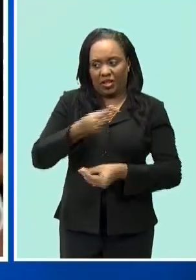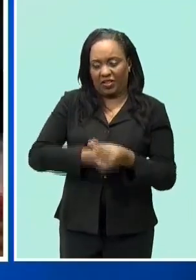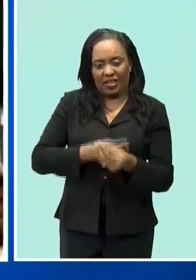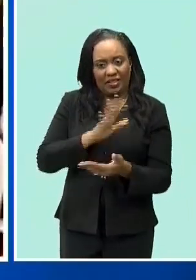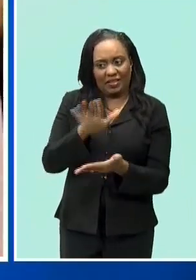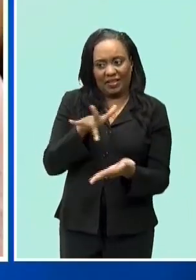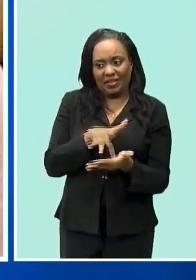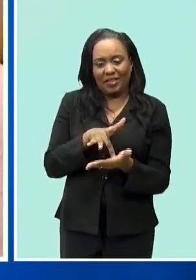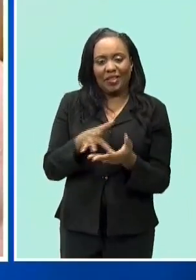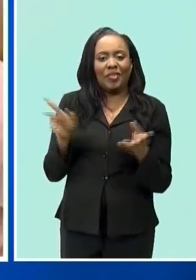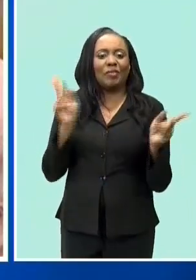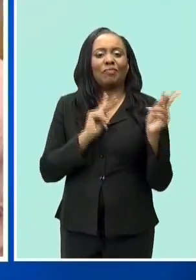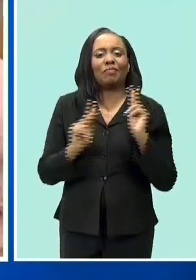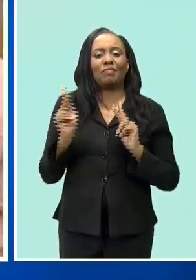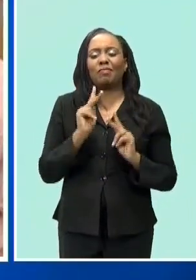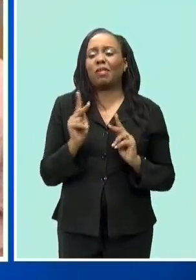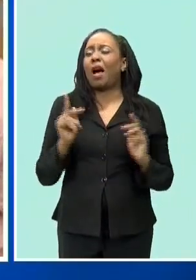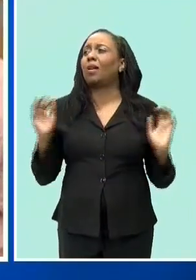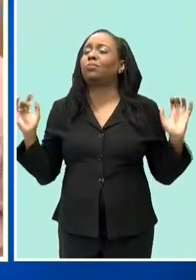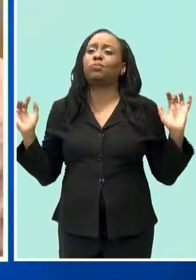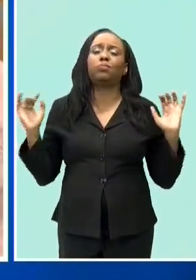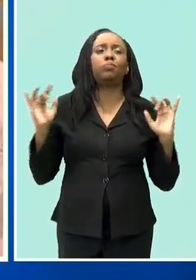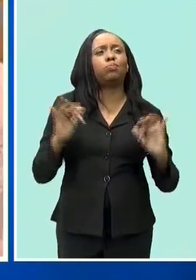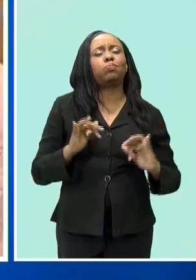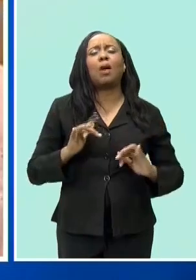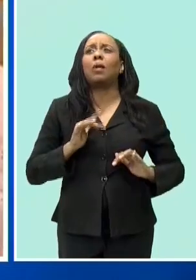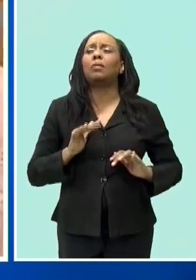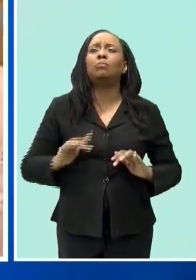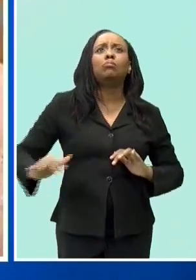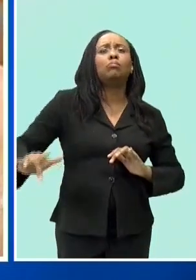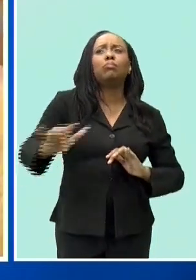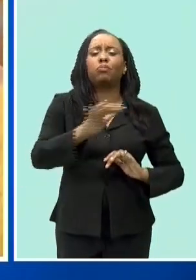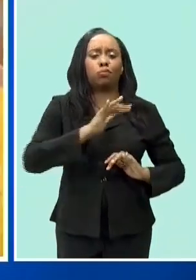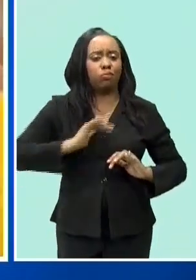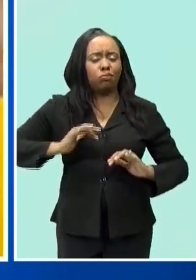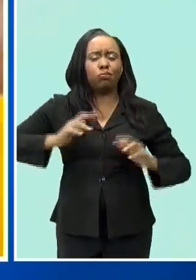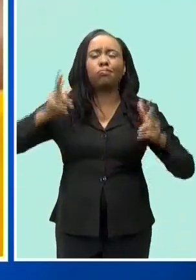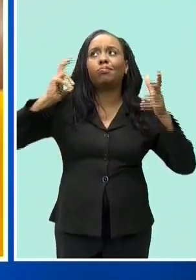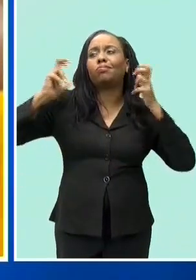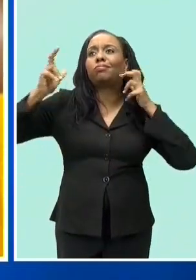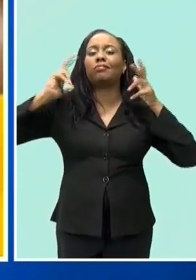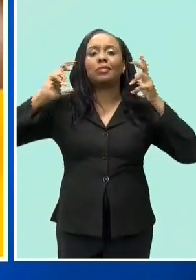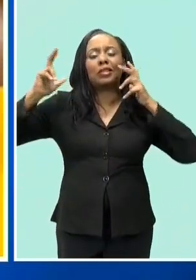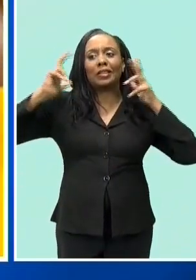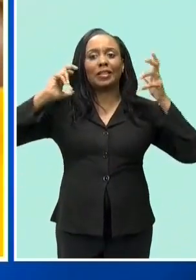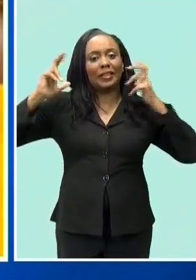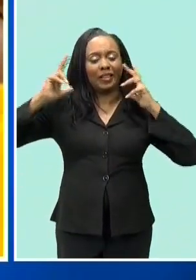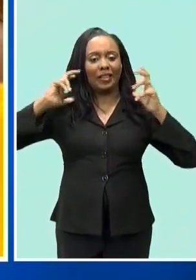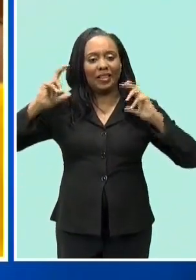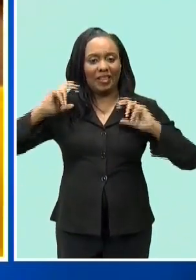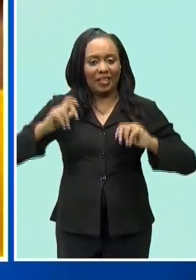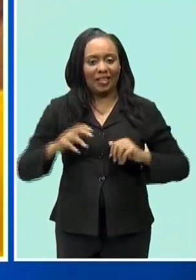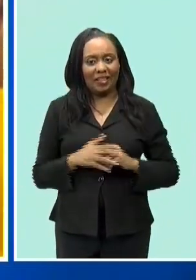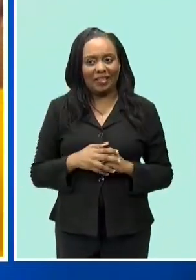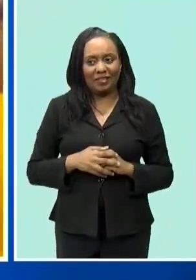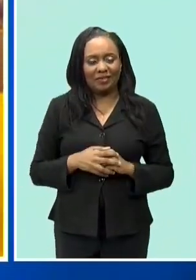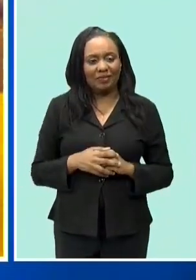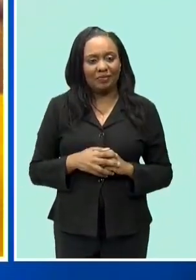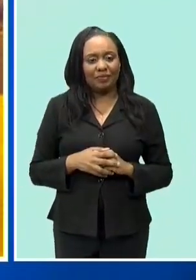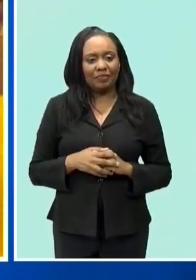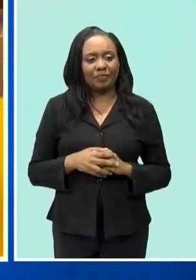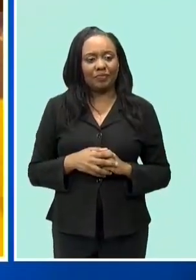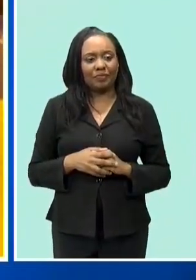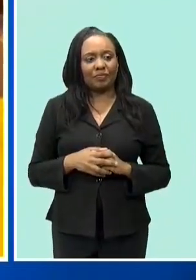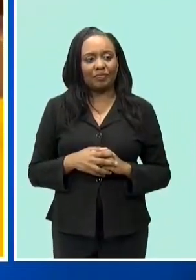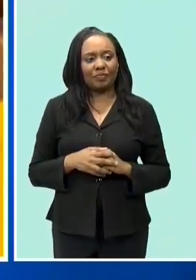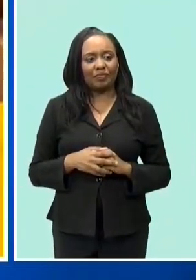People from all nationalities were amazed at the sound coming from the Midnight Groovers. I was fortunate to have been there. When